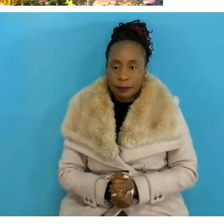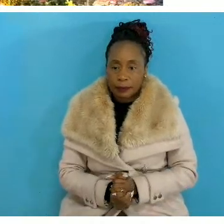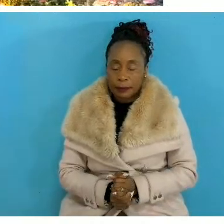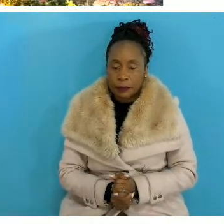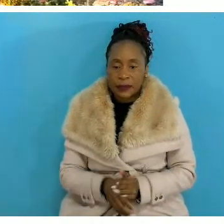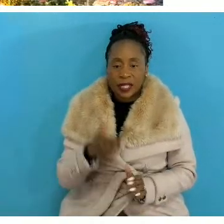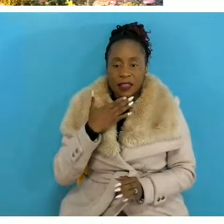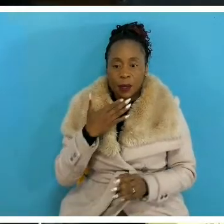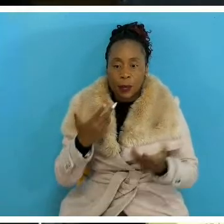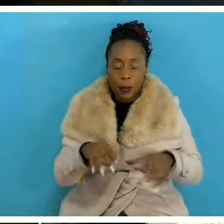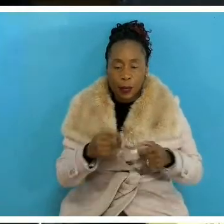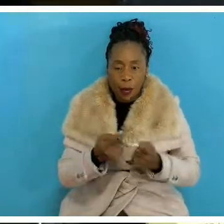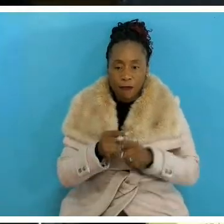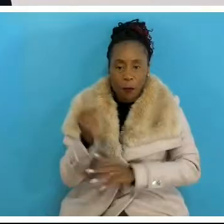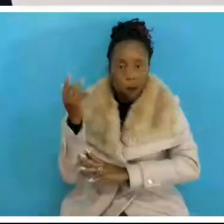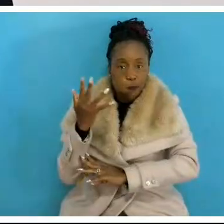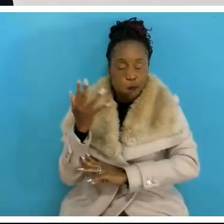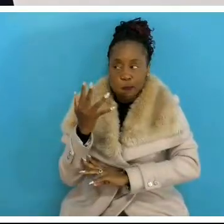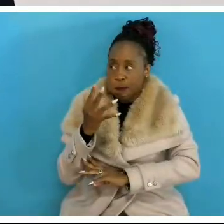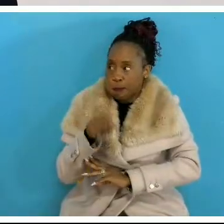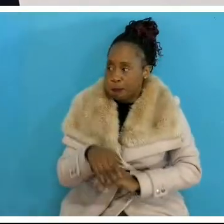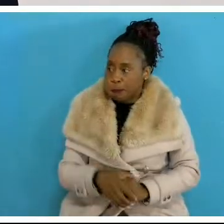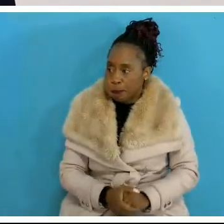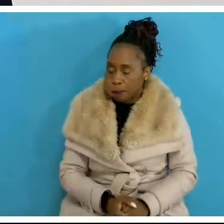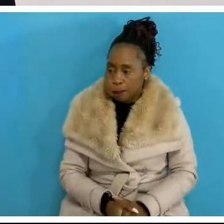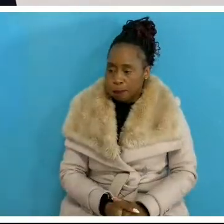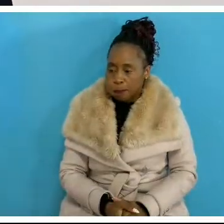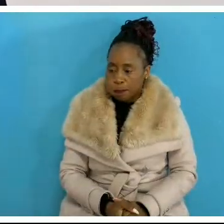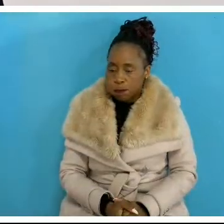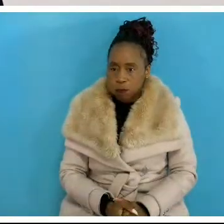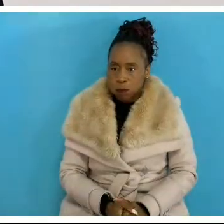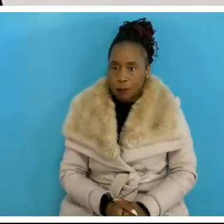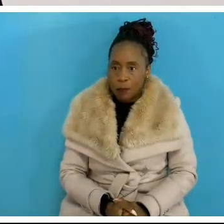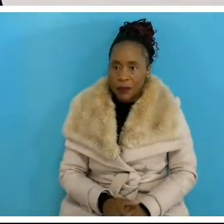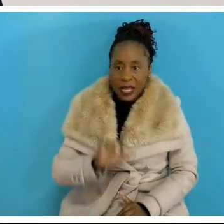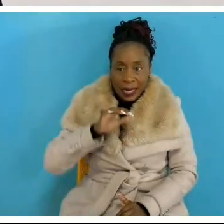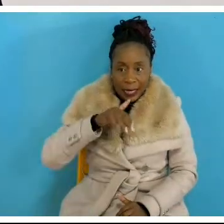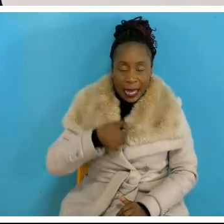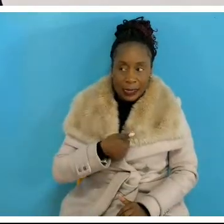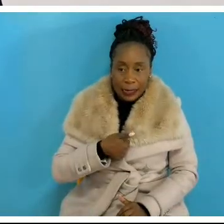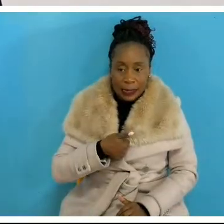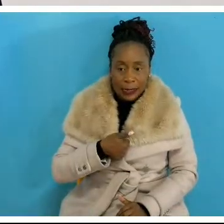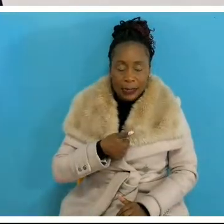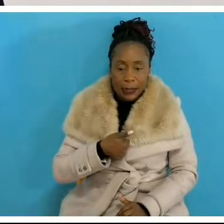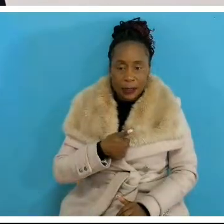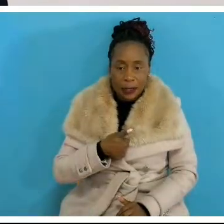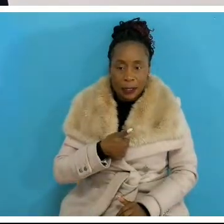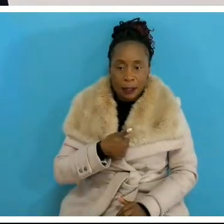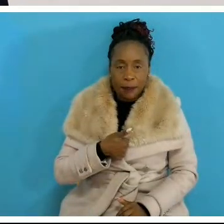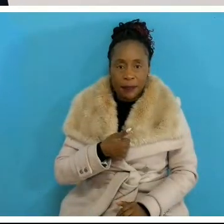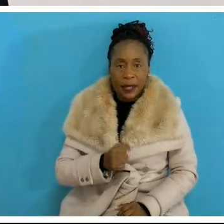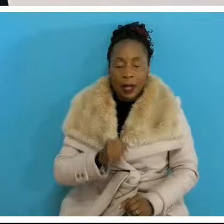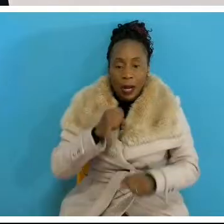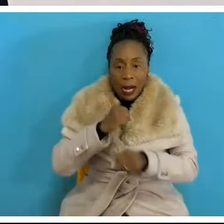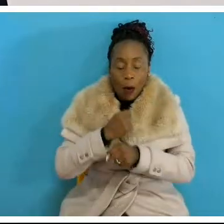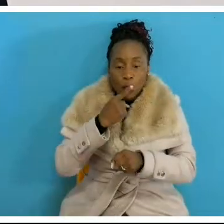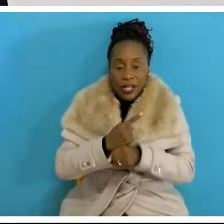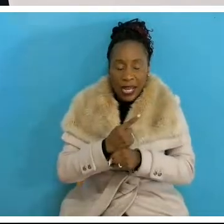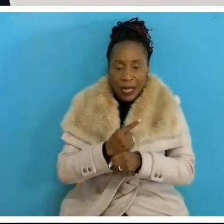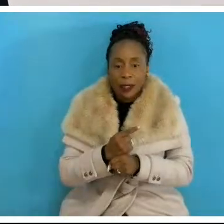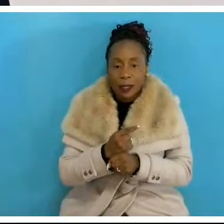Thank you very much for the presentation. The next will be the Gauteng Enterprise Propeller. Is that